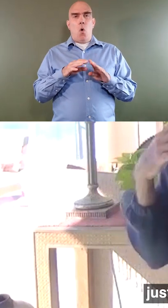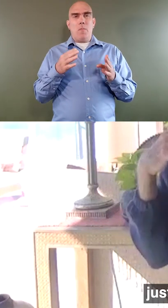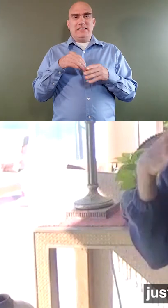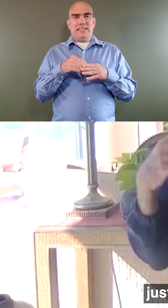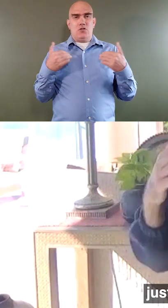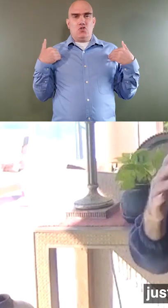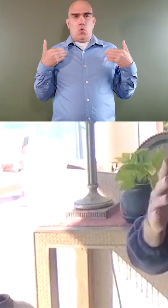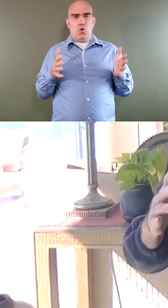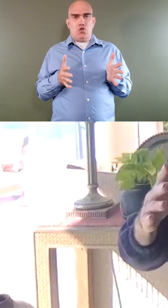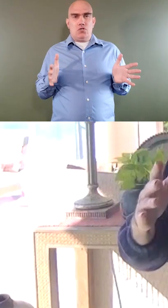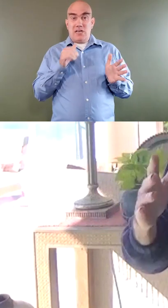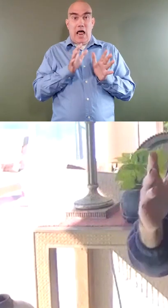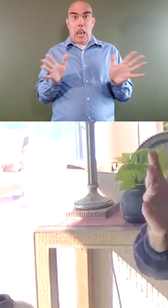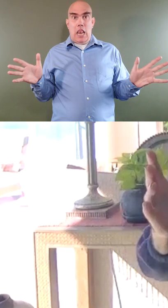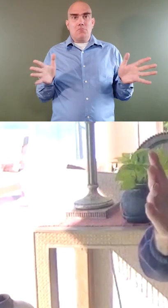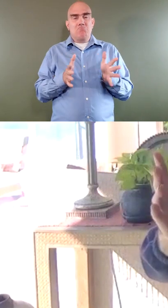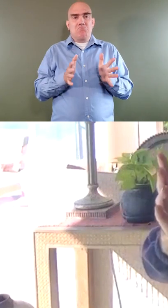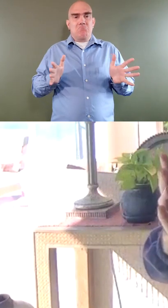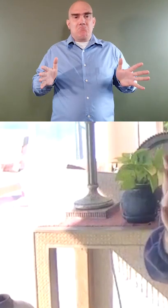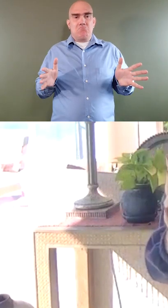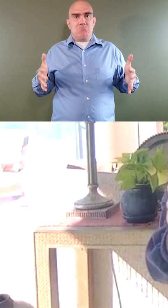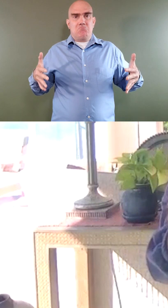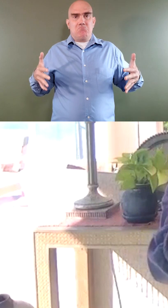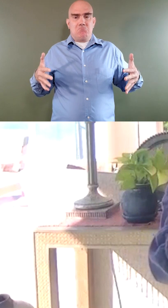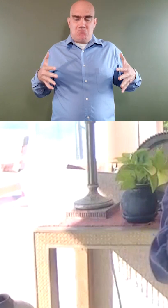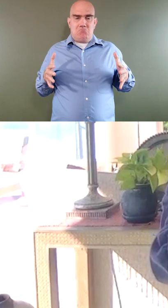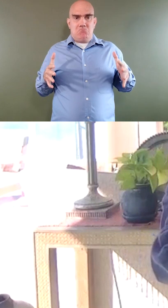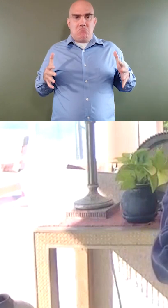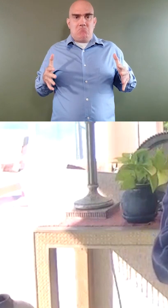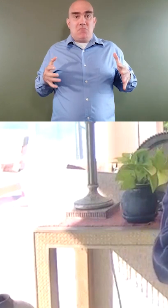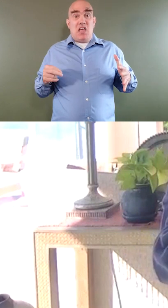inside shoulder line and close just